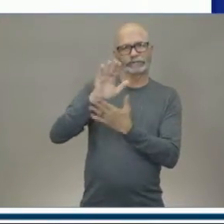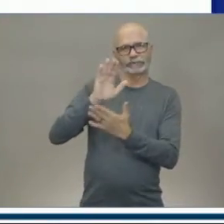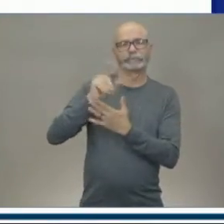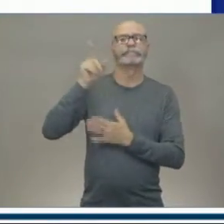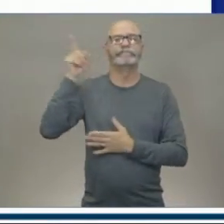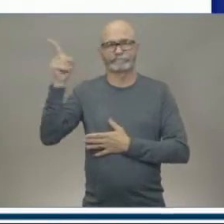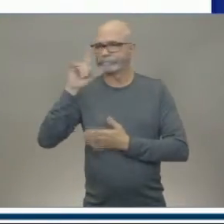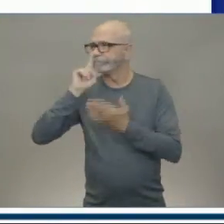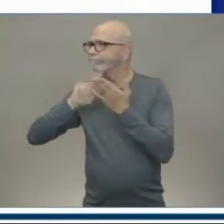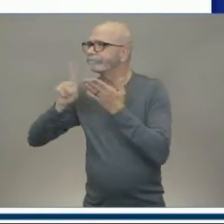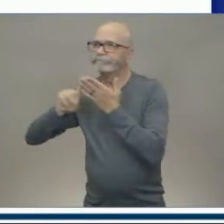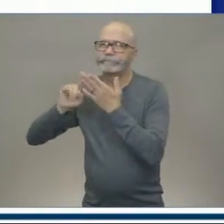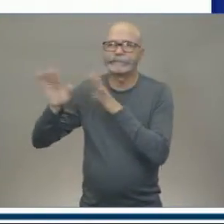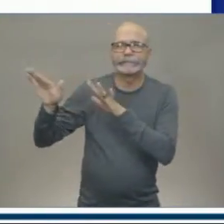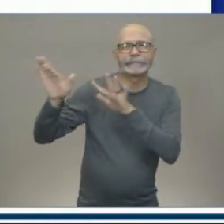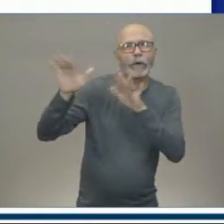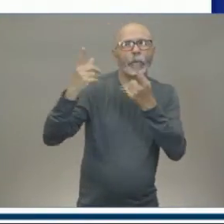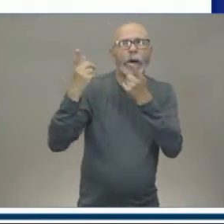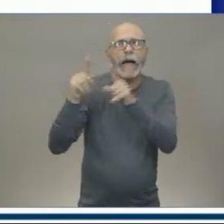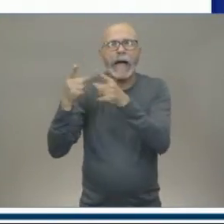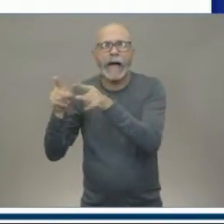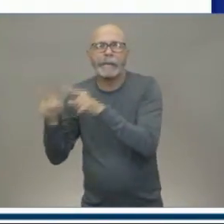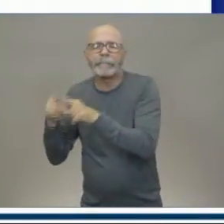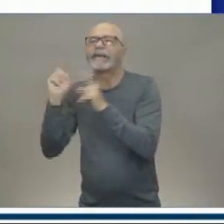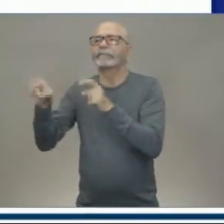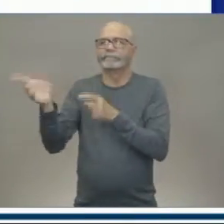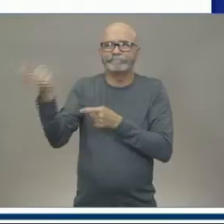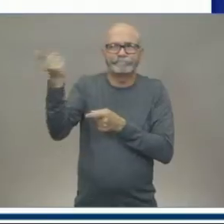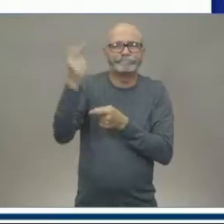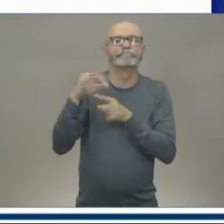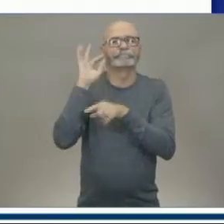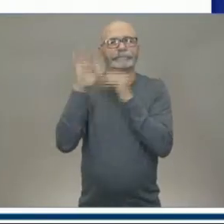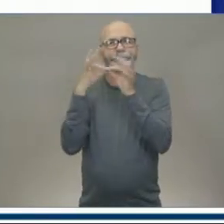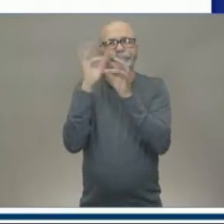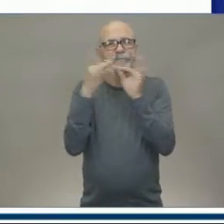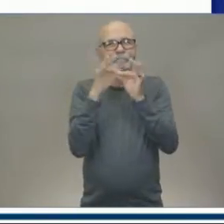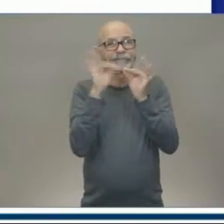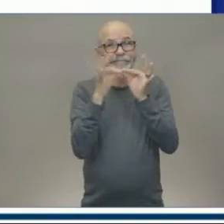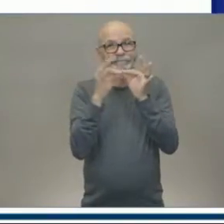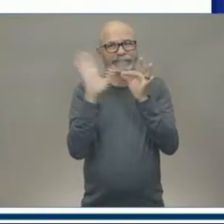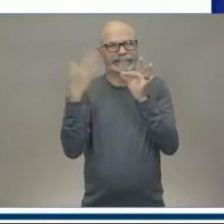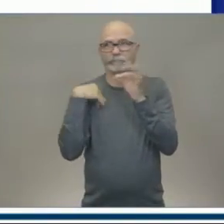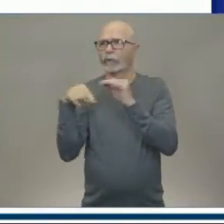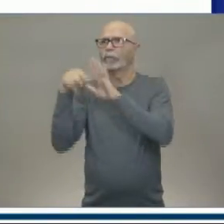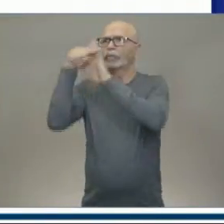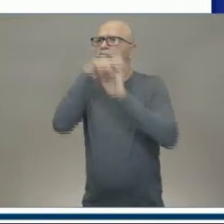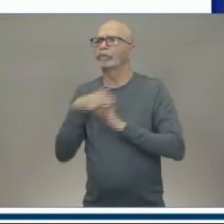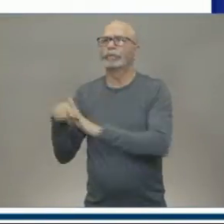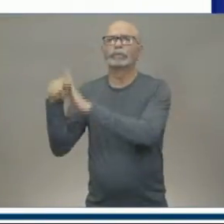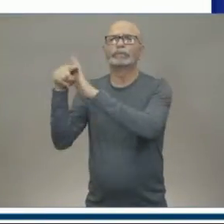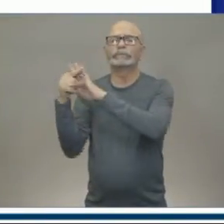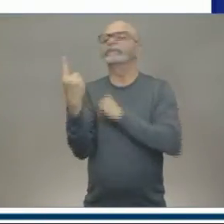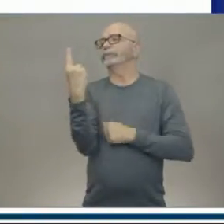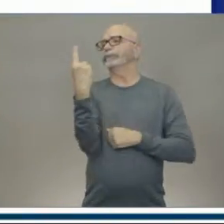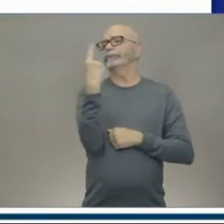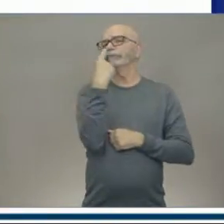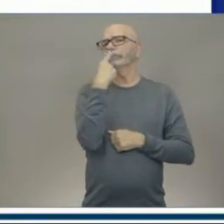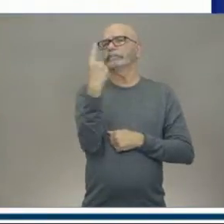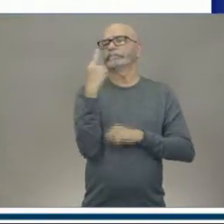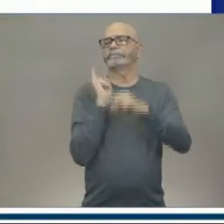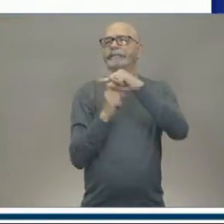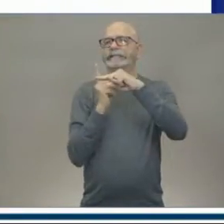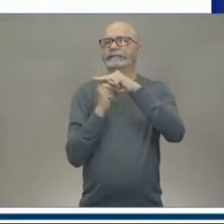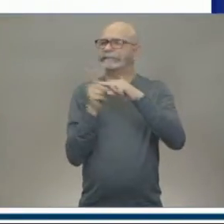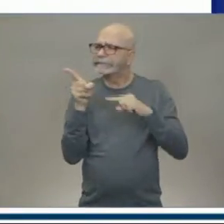testing. So far, all but 1 have come back negative, and we continue to do the deep clean. We are